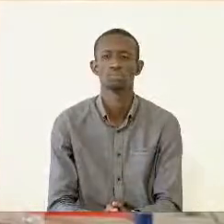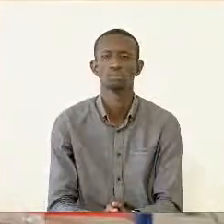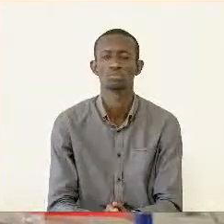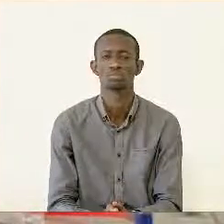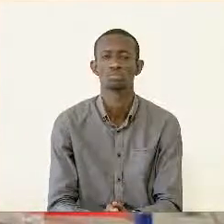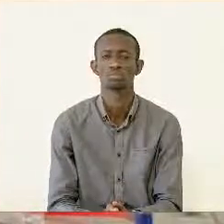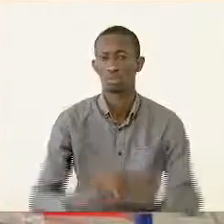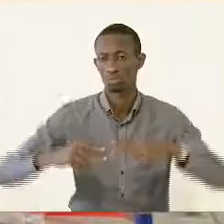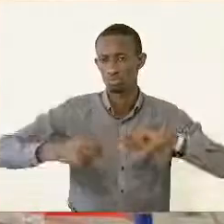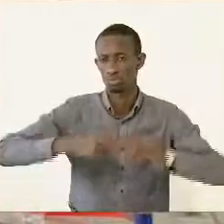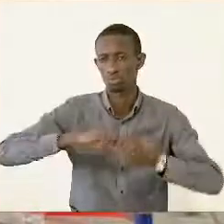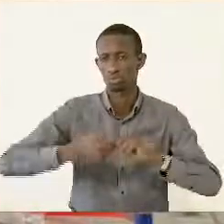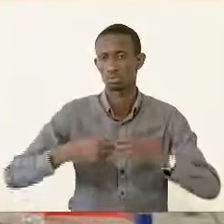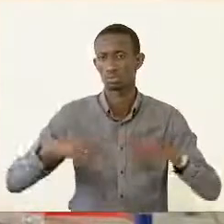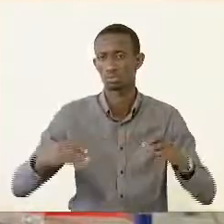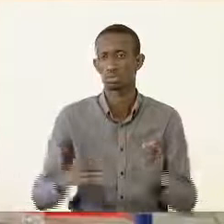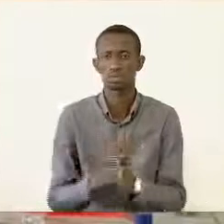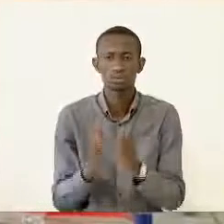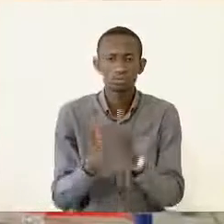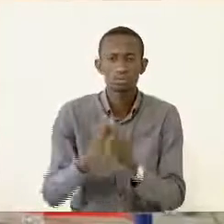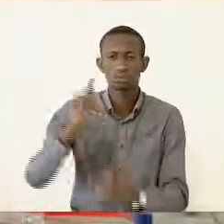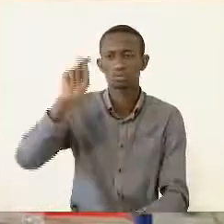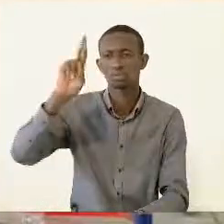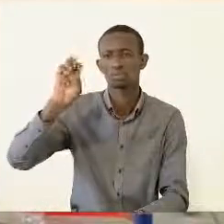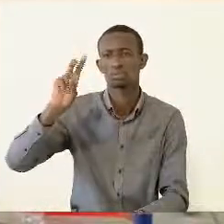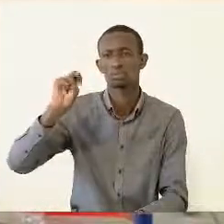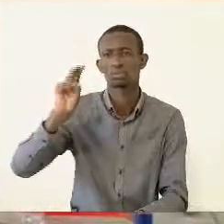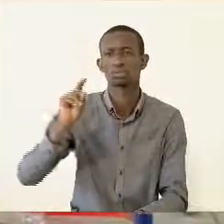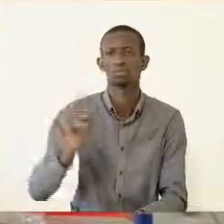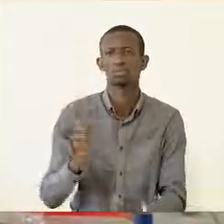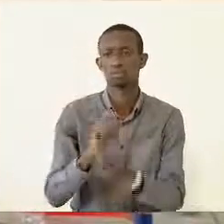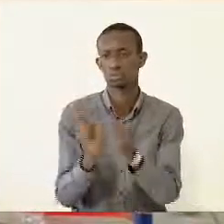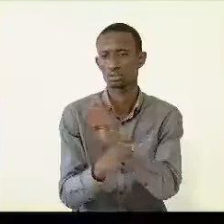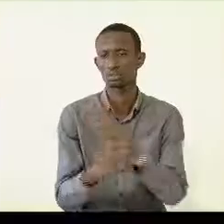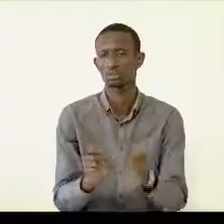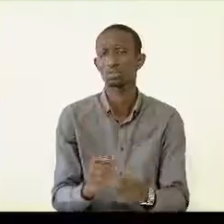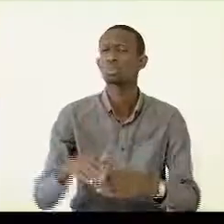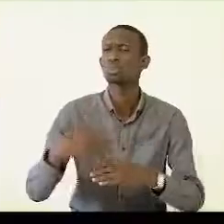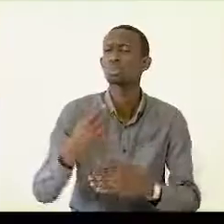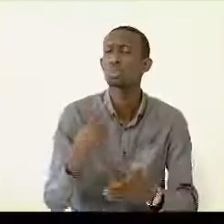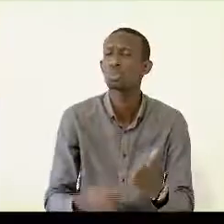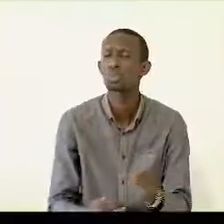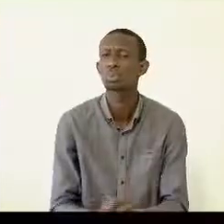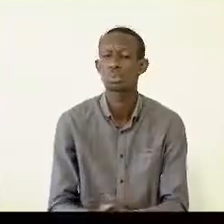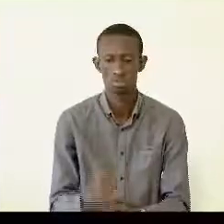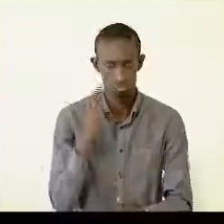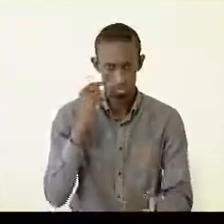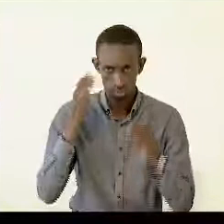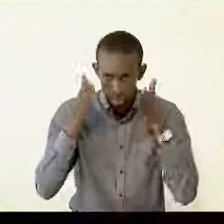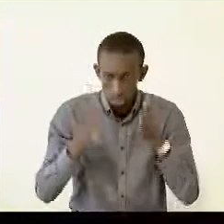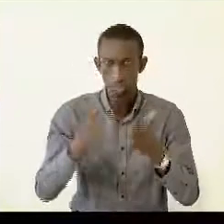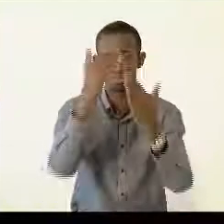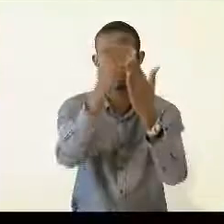the physical properties and the trends in the variation of those physical properties, what is next is to go in the